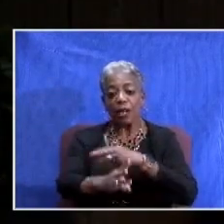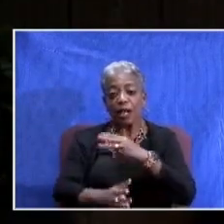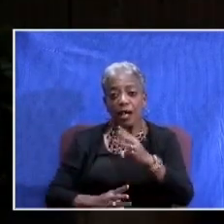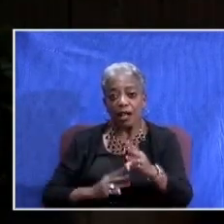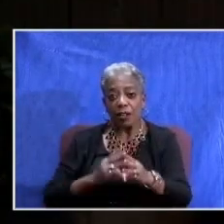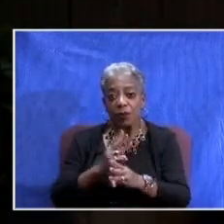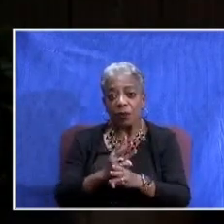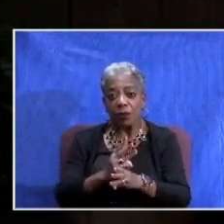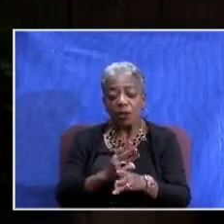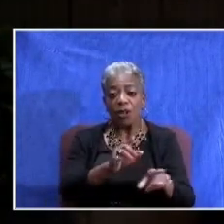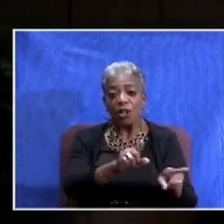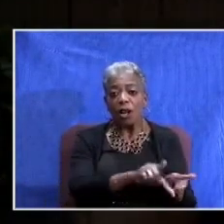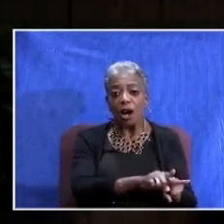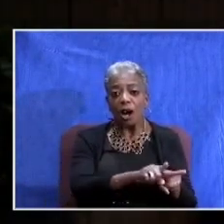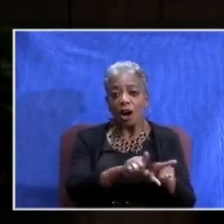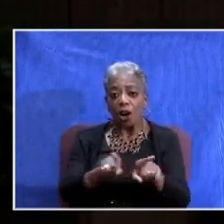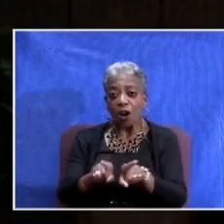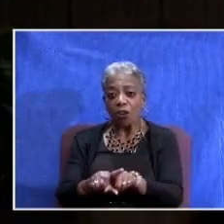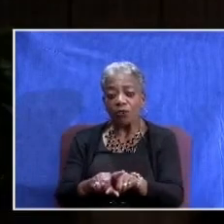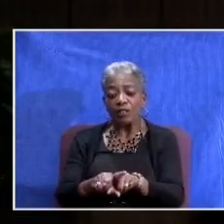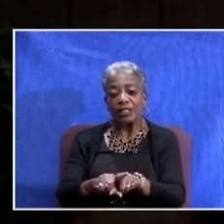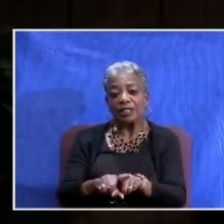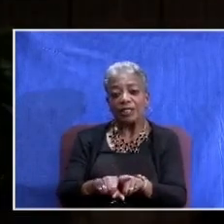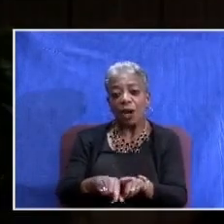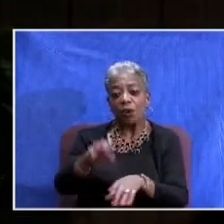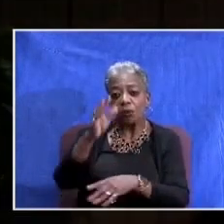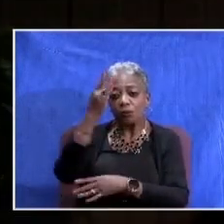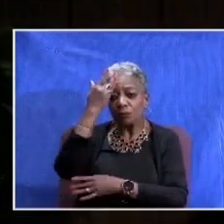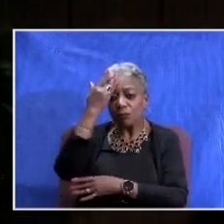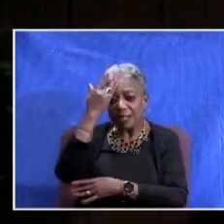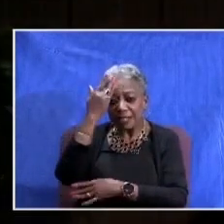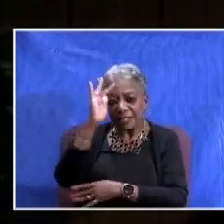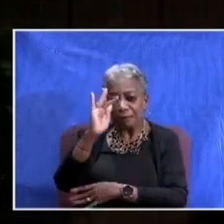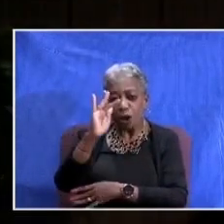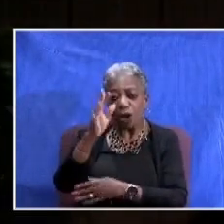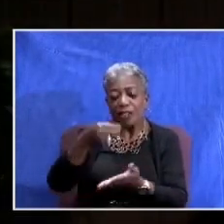the greatest Davies goat country.